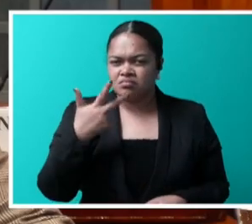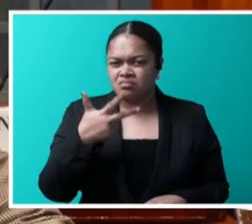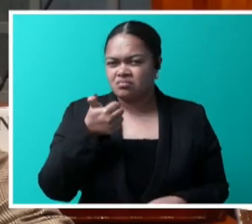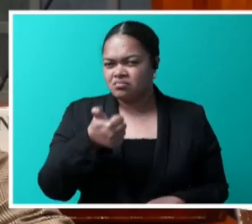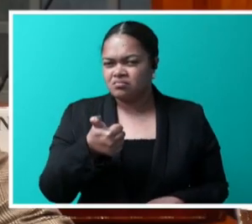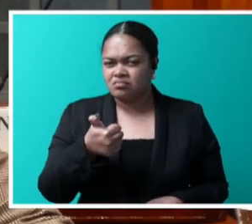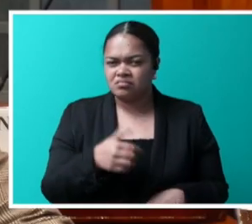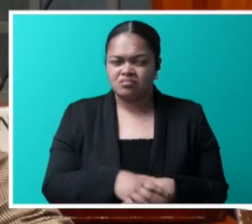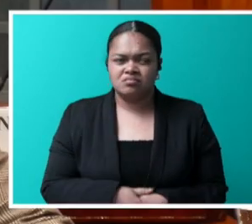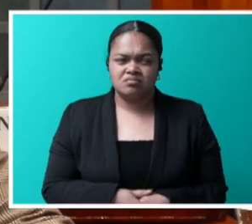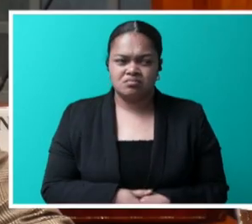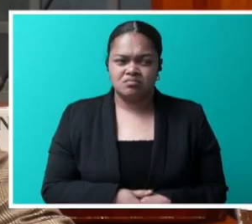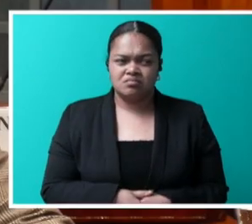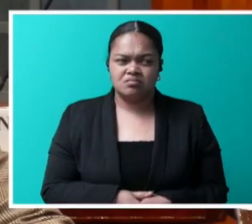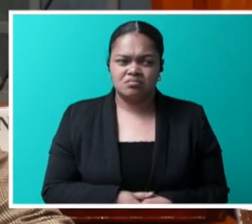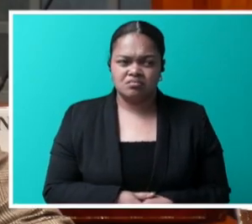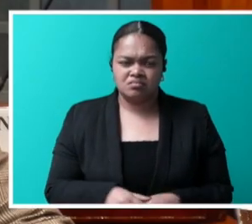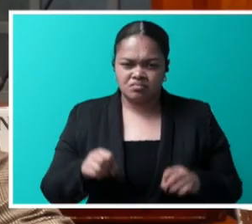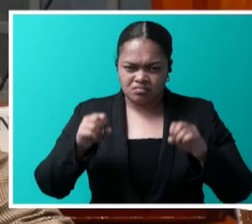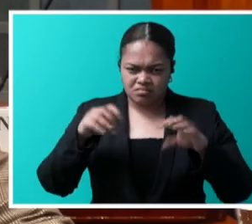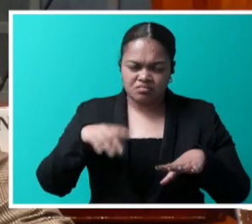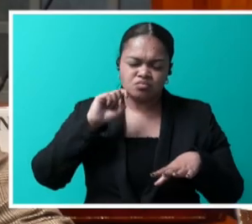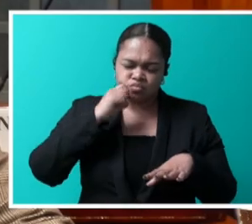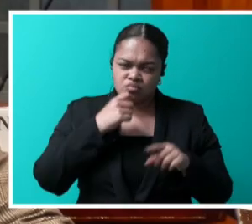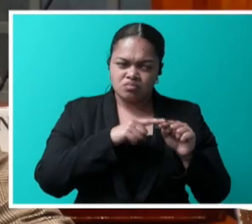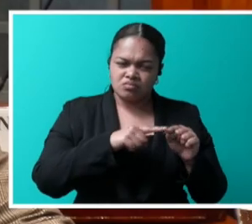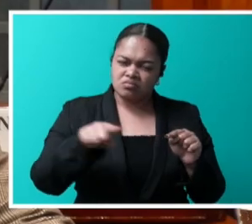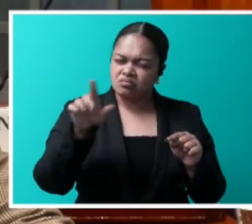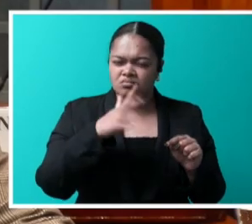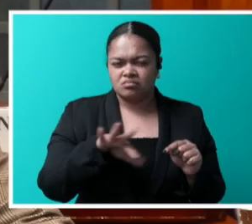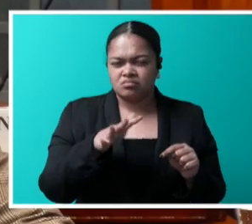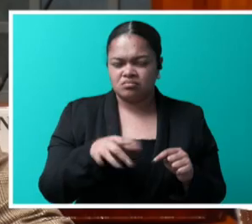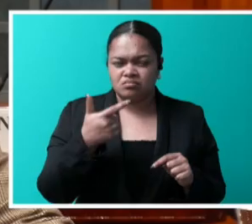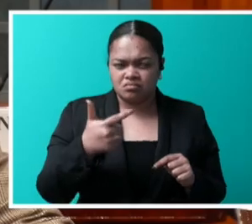7,086 flight line kilometers, would take them roughly